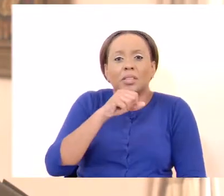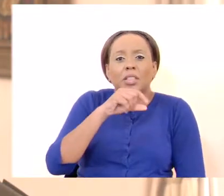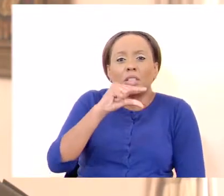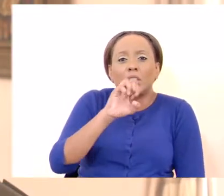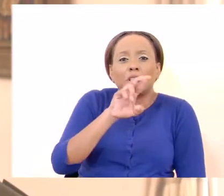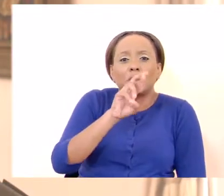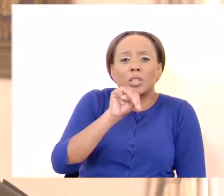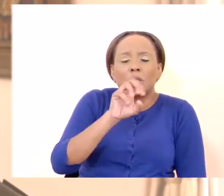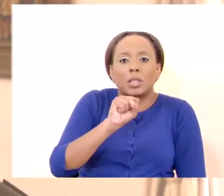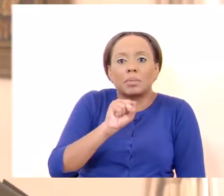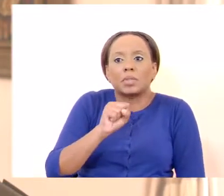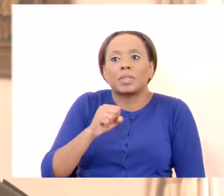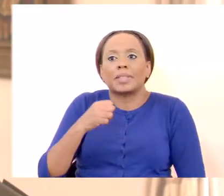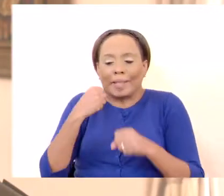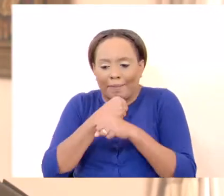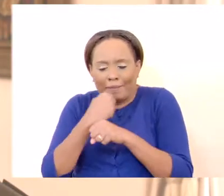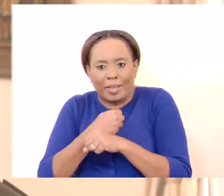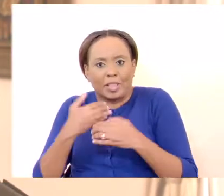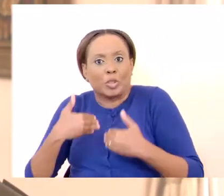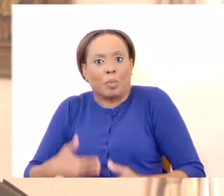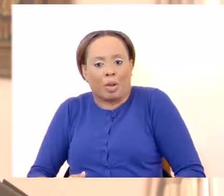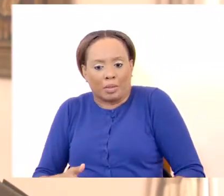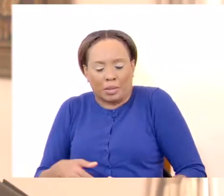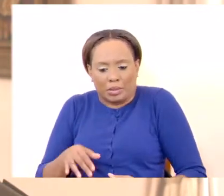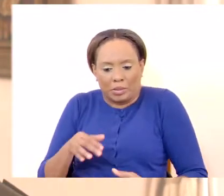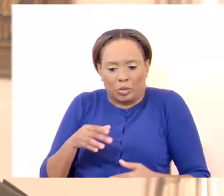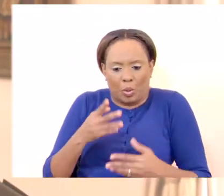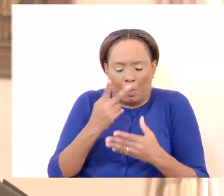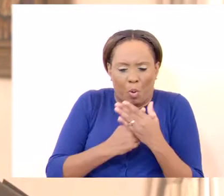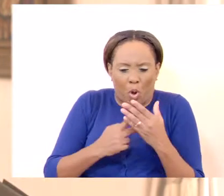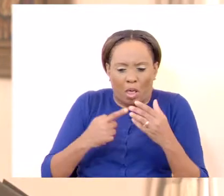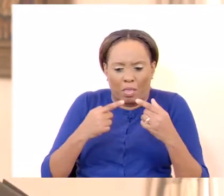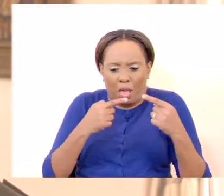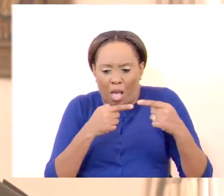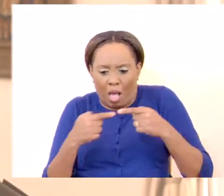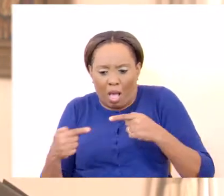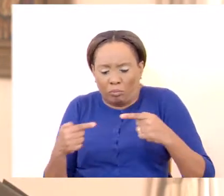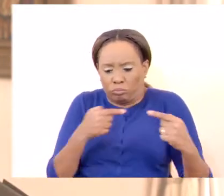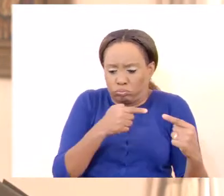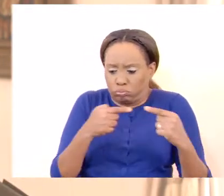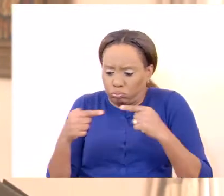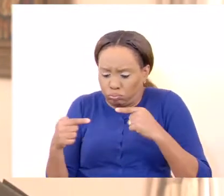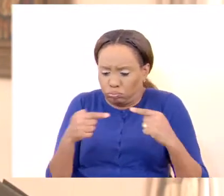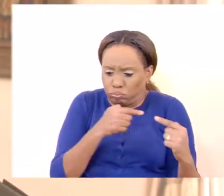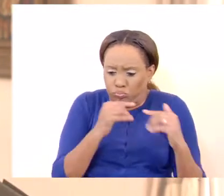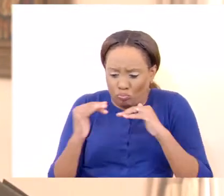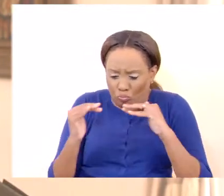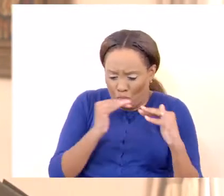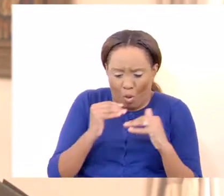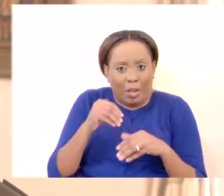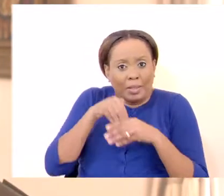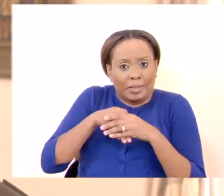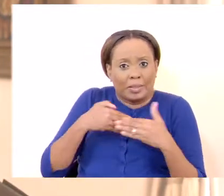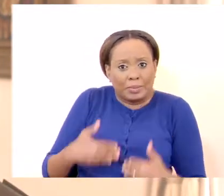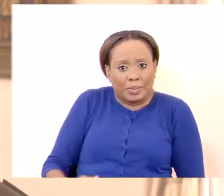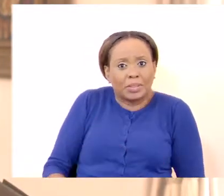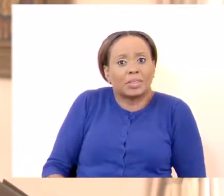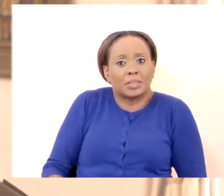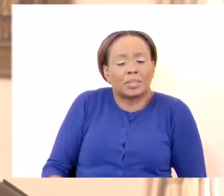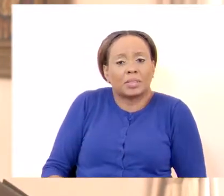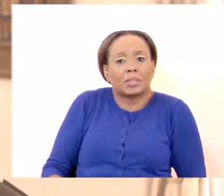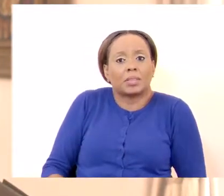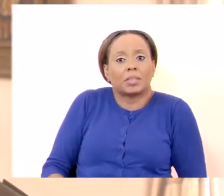That's the kind of model we think happens in this disease. The immune system, in its whole